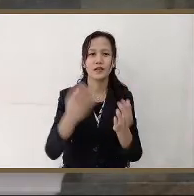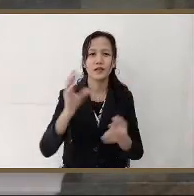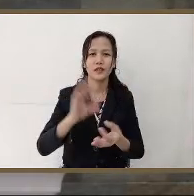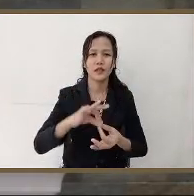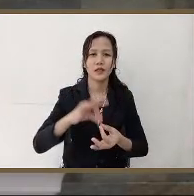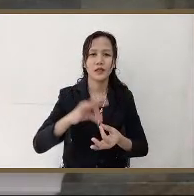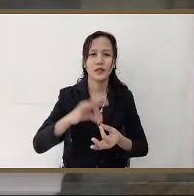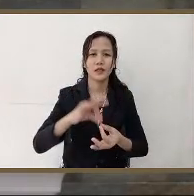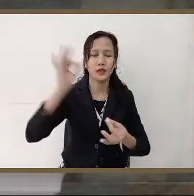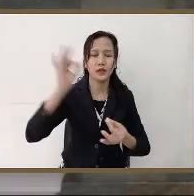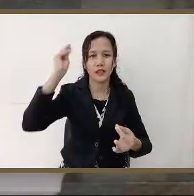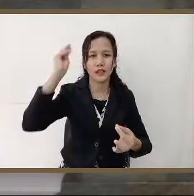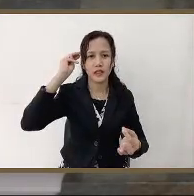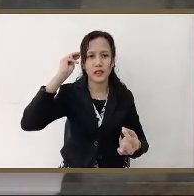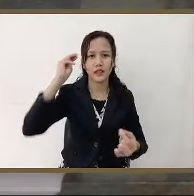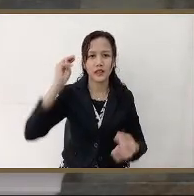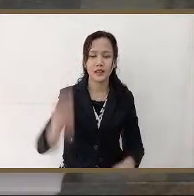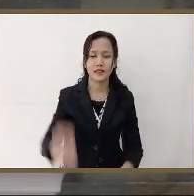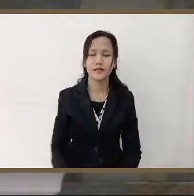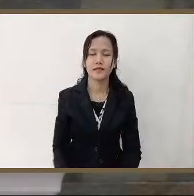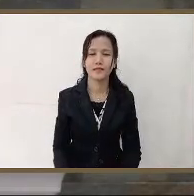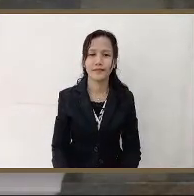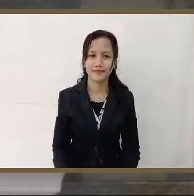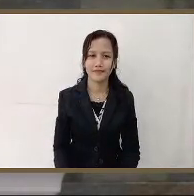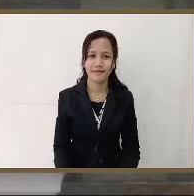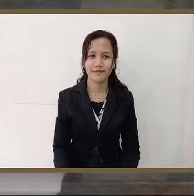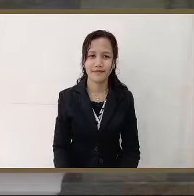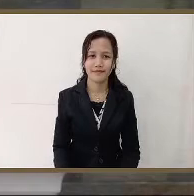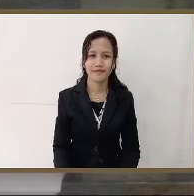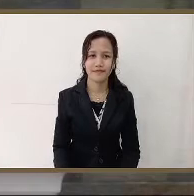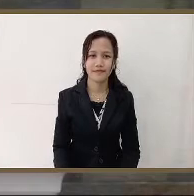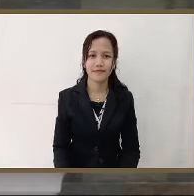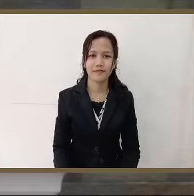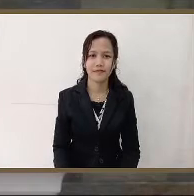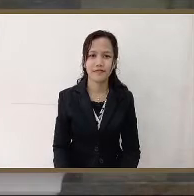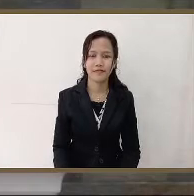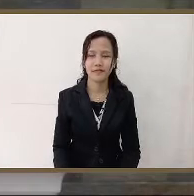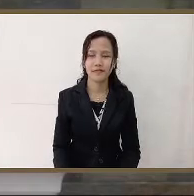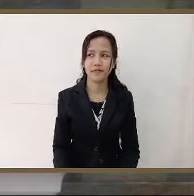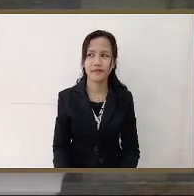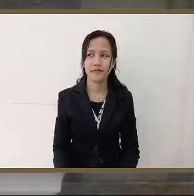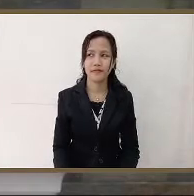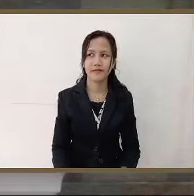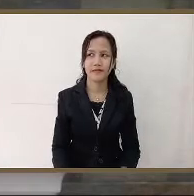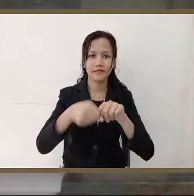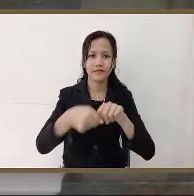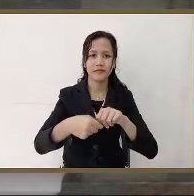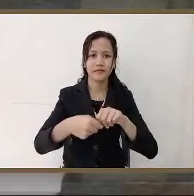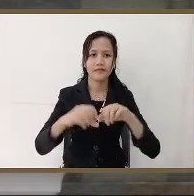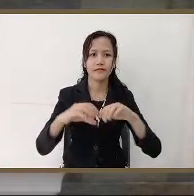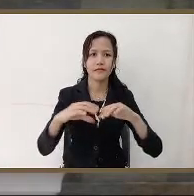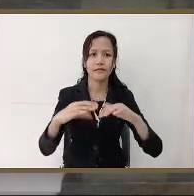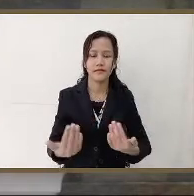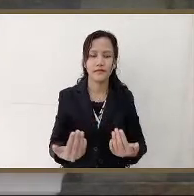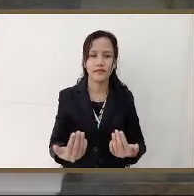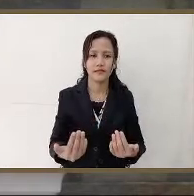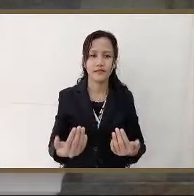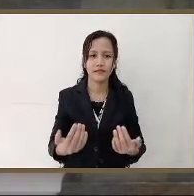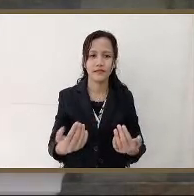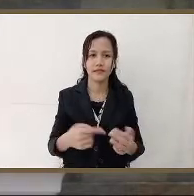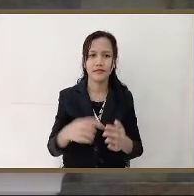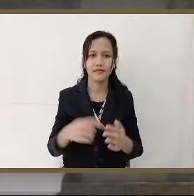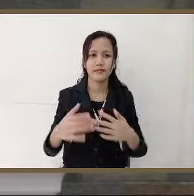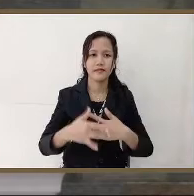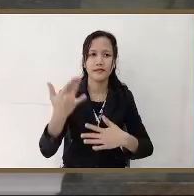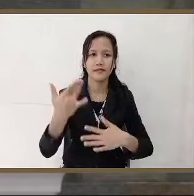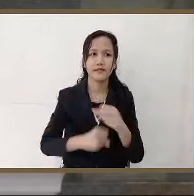kaisipan during the early years. Okay? During the early years. So dito po, during the early years of King